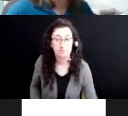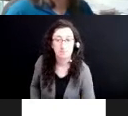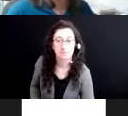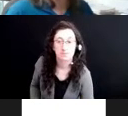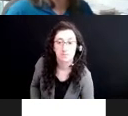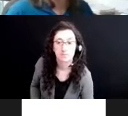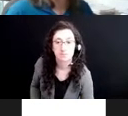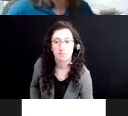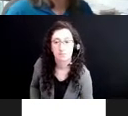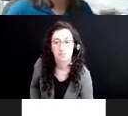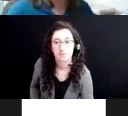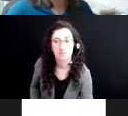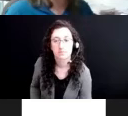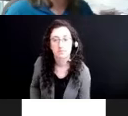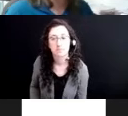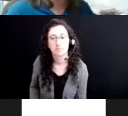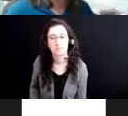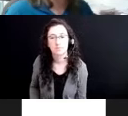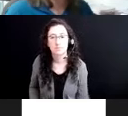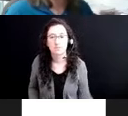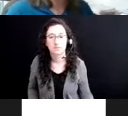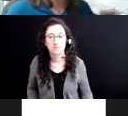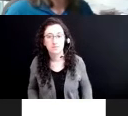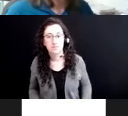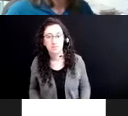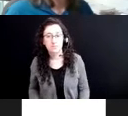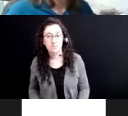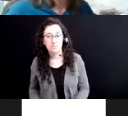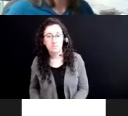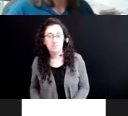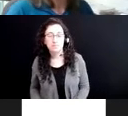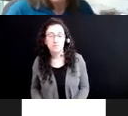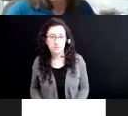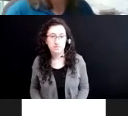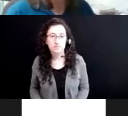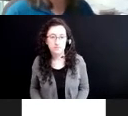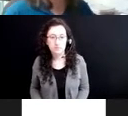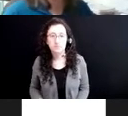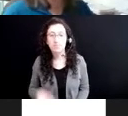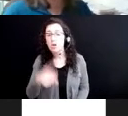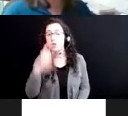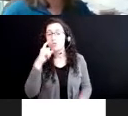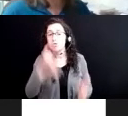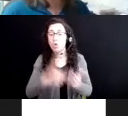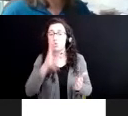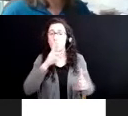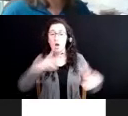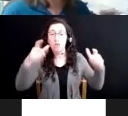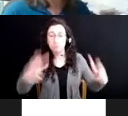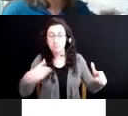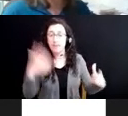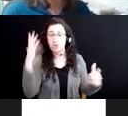conservation plan would be logs. So these would be trees that have fallen, obviously, but are